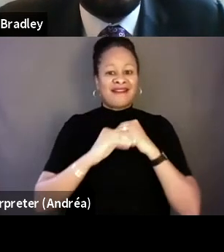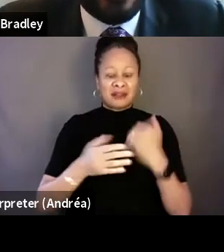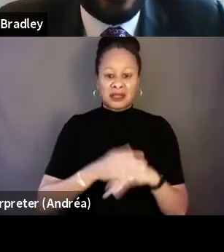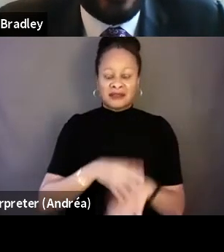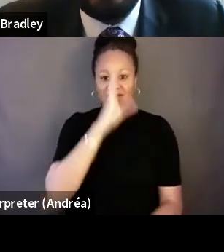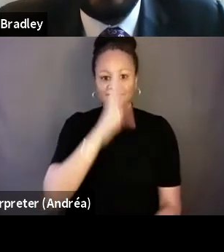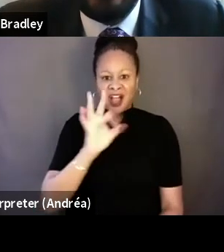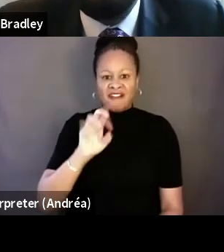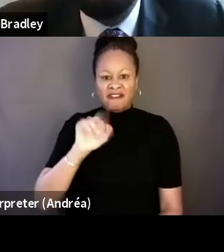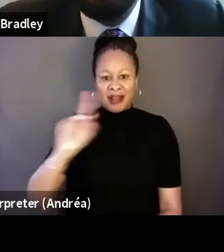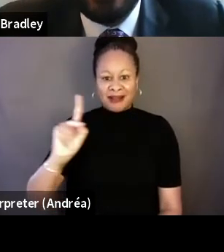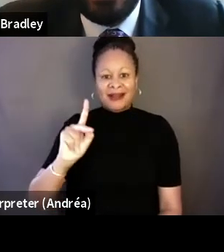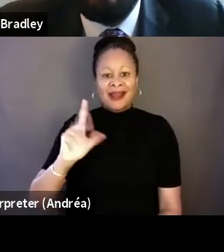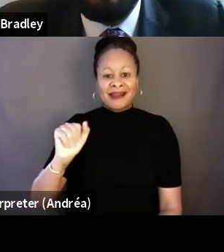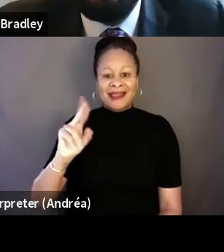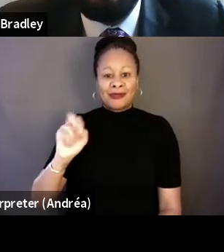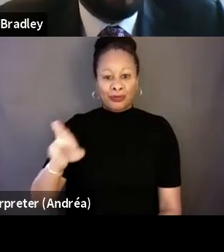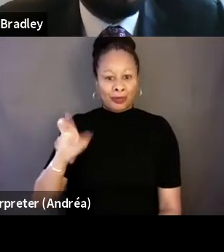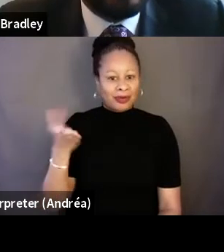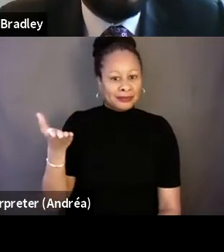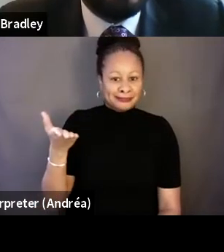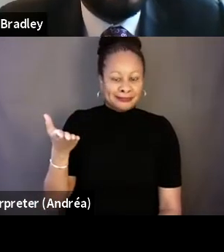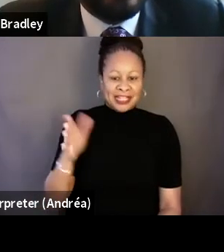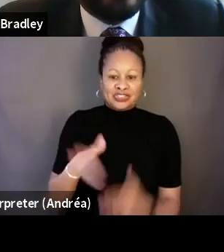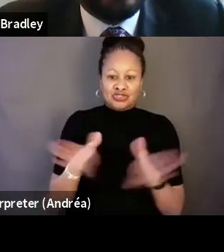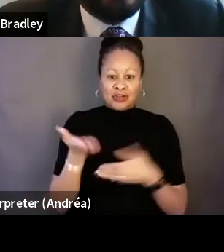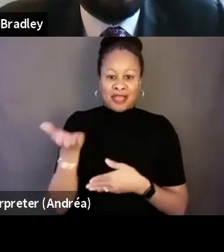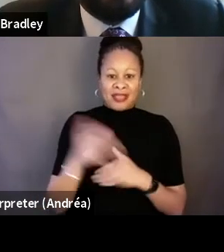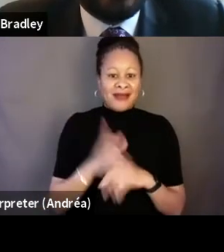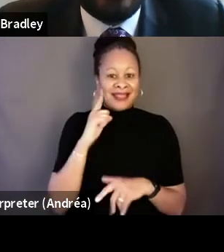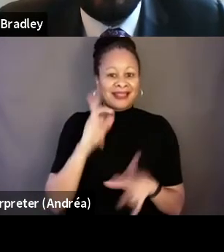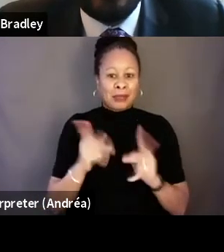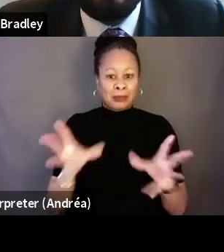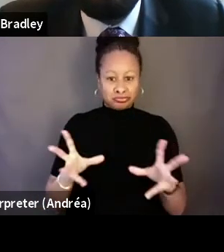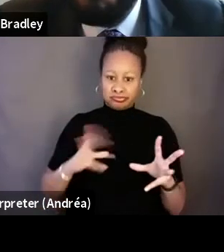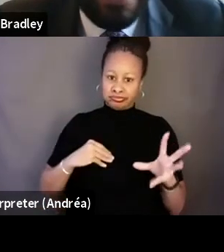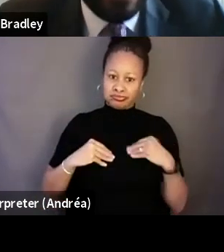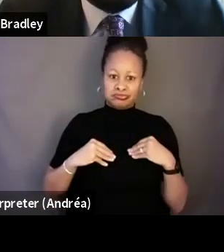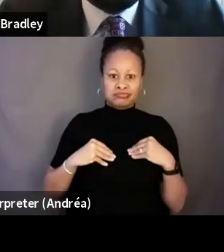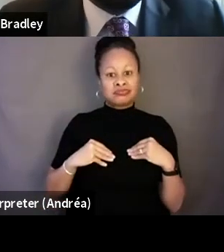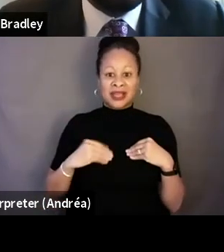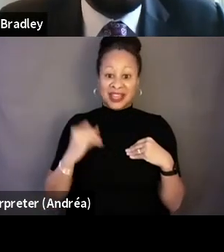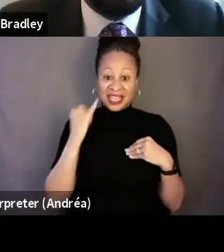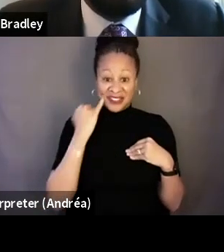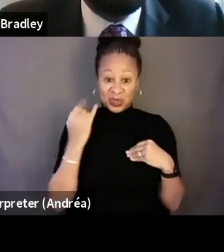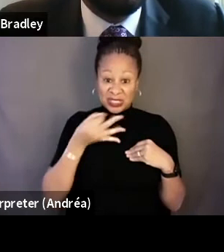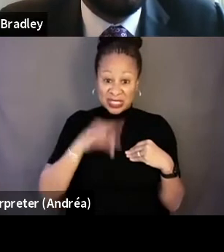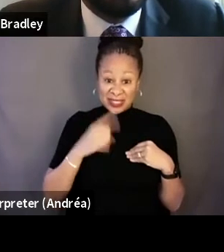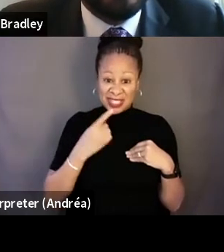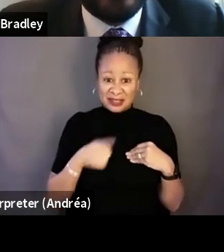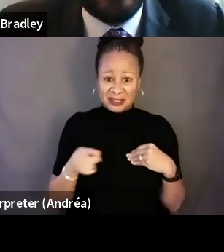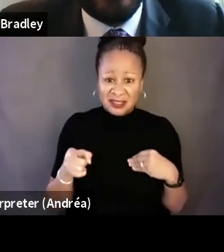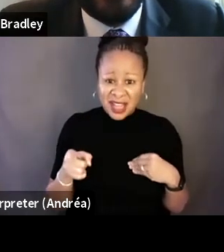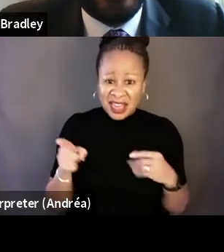candor that's generally there. So I actually think people would receive it if you just simply, hey, this is a